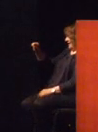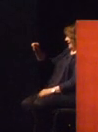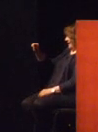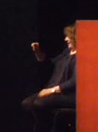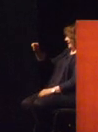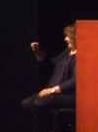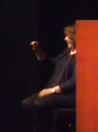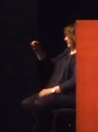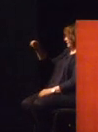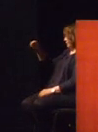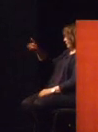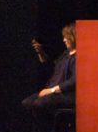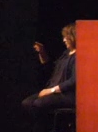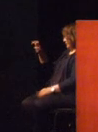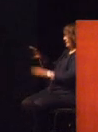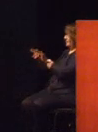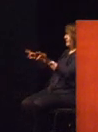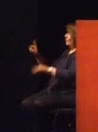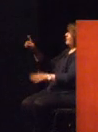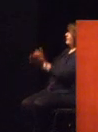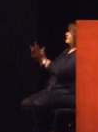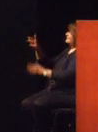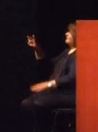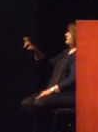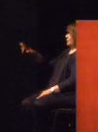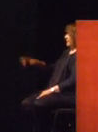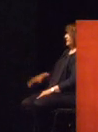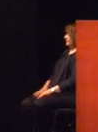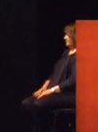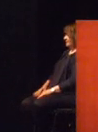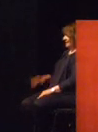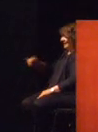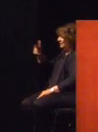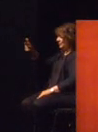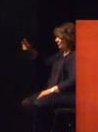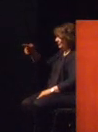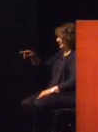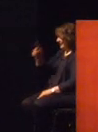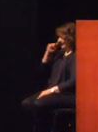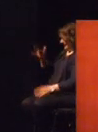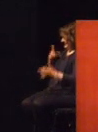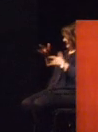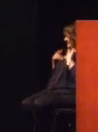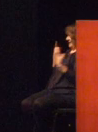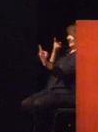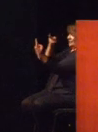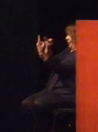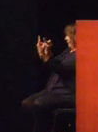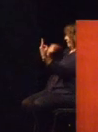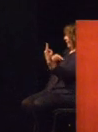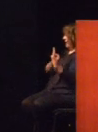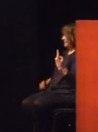in 21-22 is at 1,073. And that's, I think, an exciting target for us to